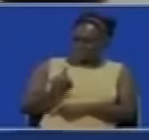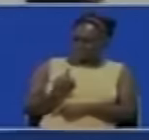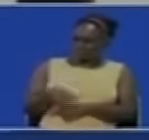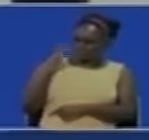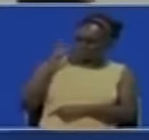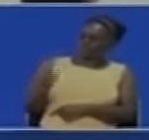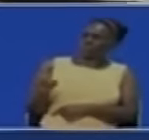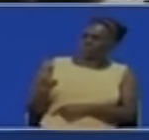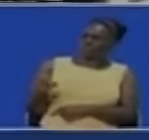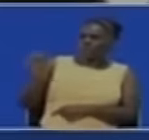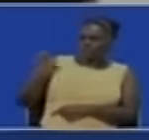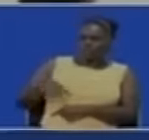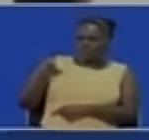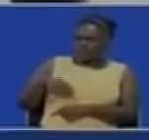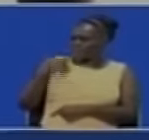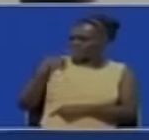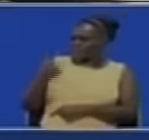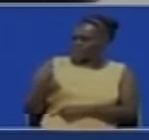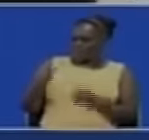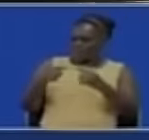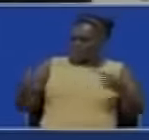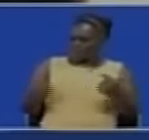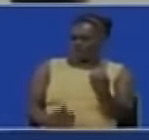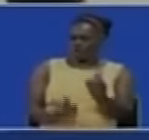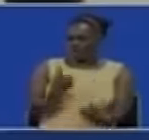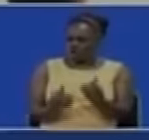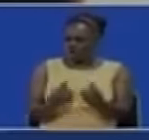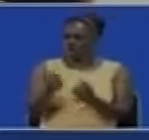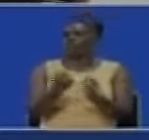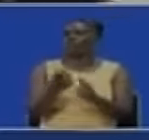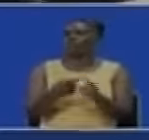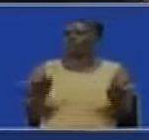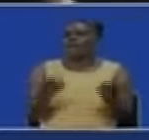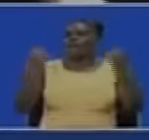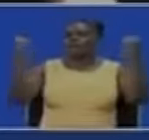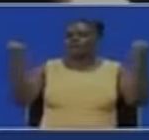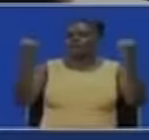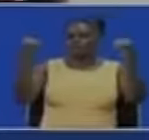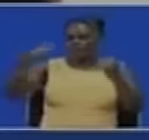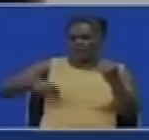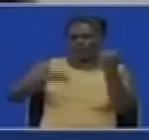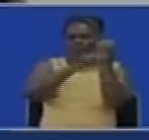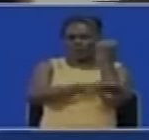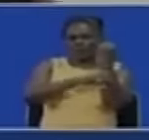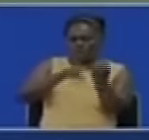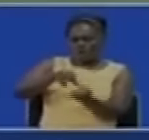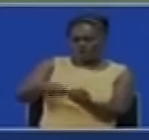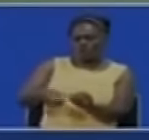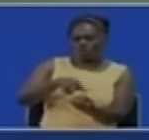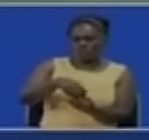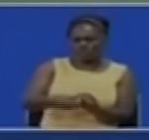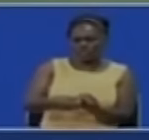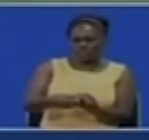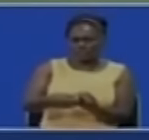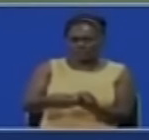watch. Kina dada hao wanadokeza kwamba upinzani mkali katika mashindano hao utatoka kwa mabingwa wa ligi ya humu nchini, Orange Telecom. They have